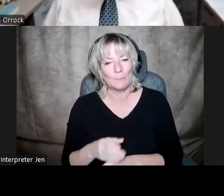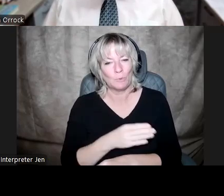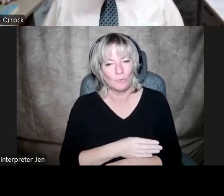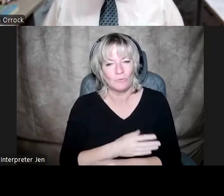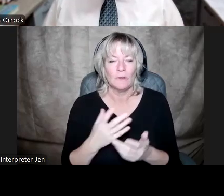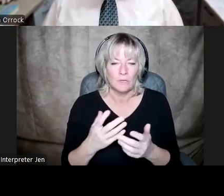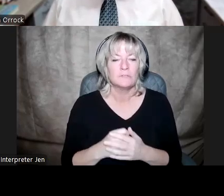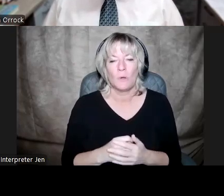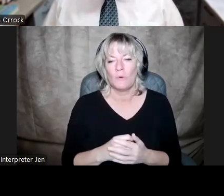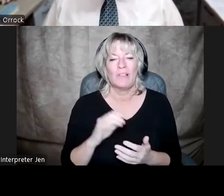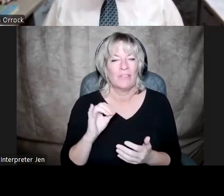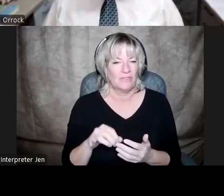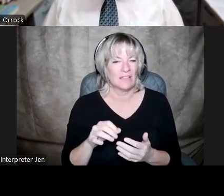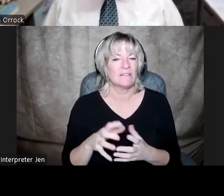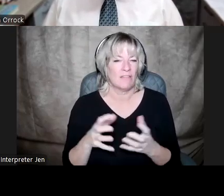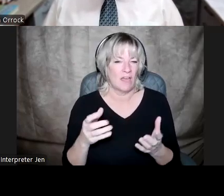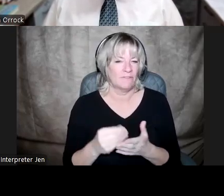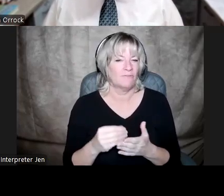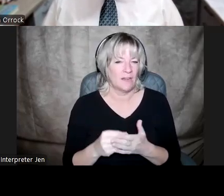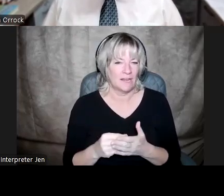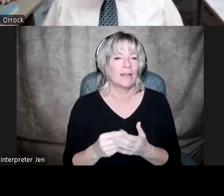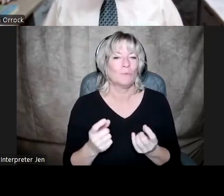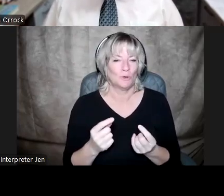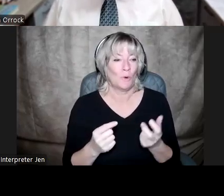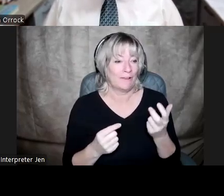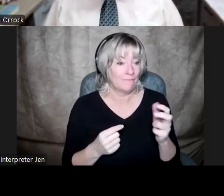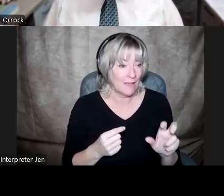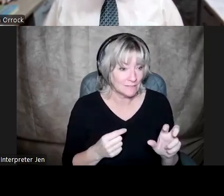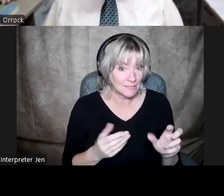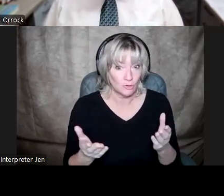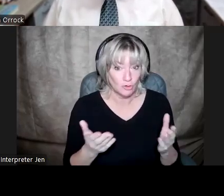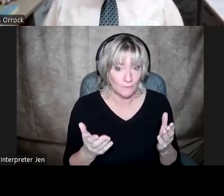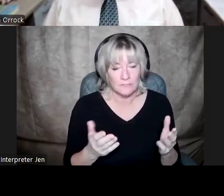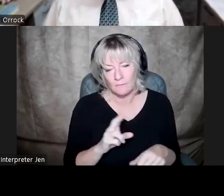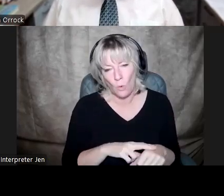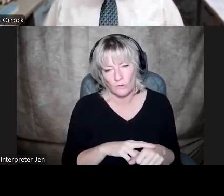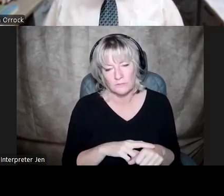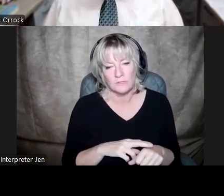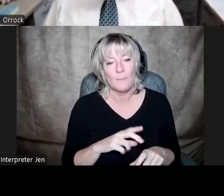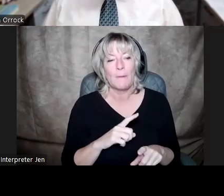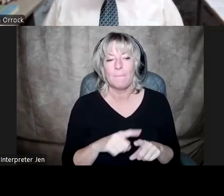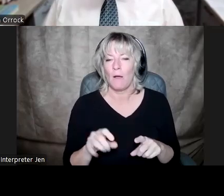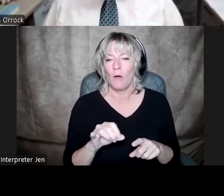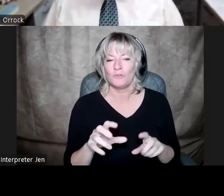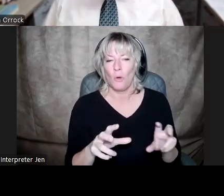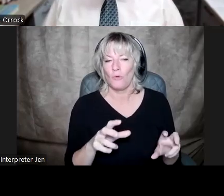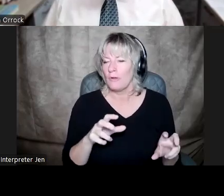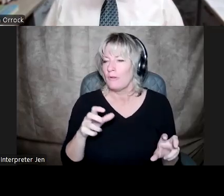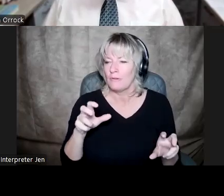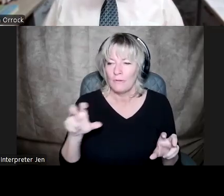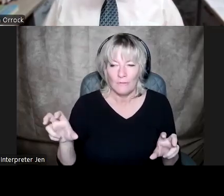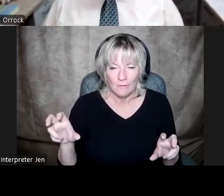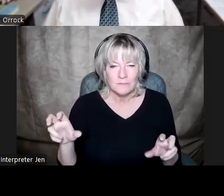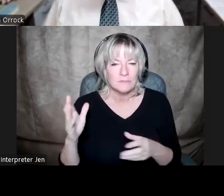that's what we do with a lot of our funding is we invest it in services, of course, but we also want to keep an ear